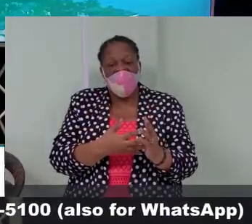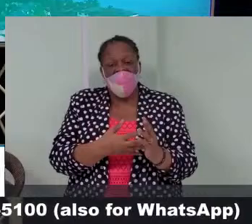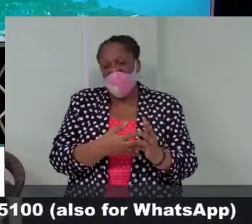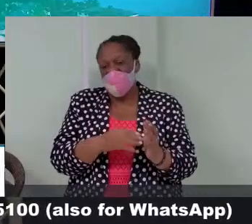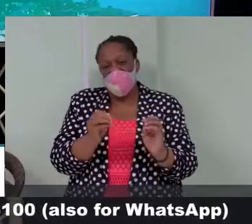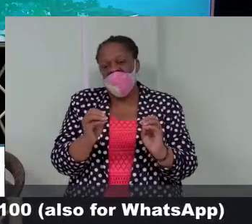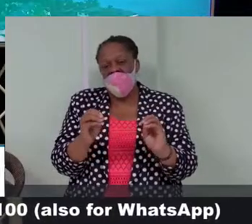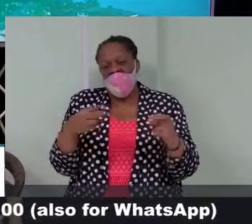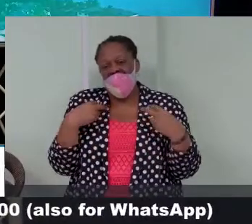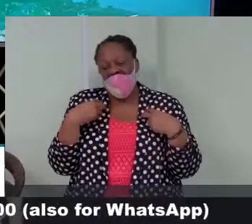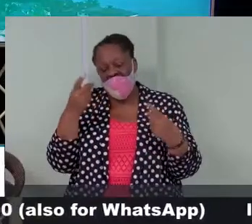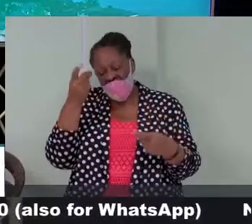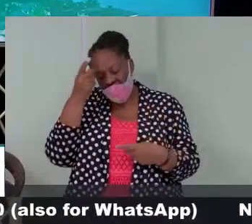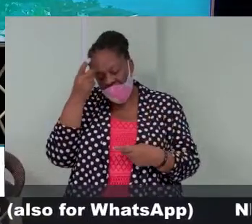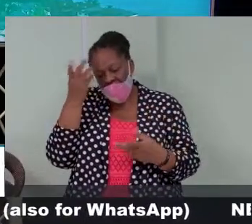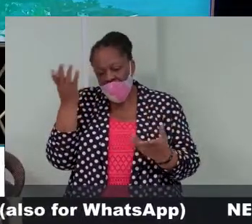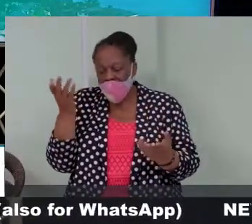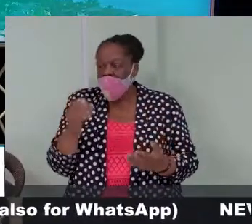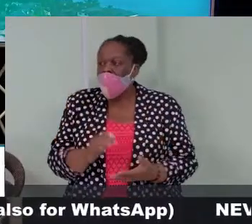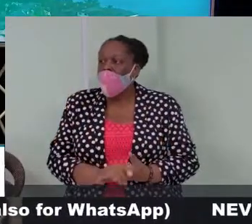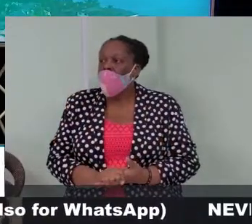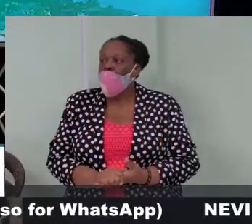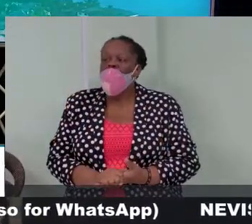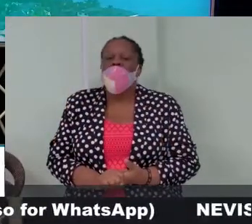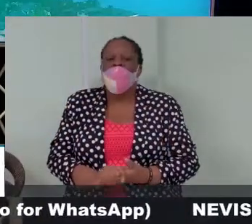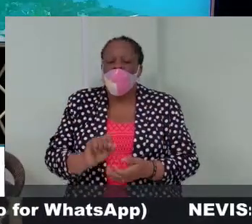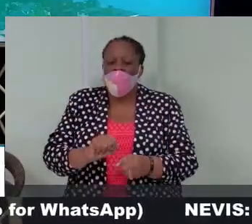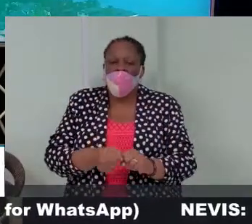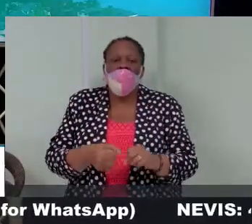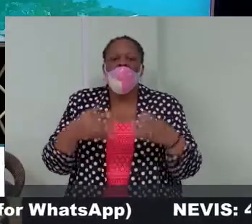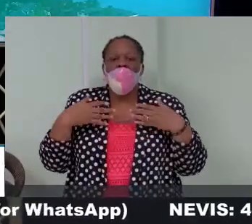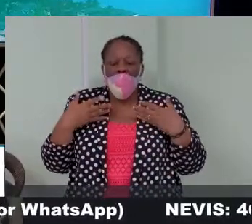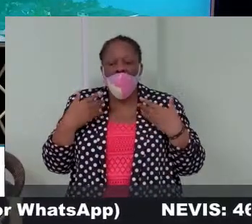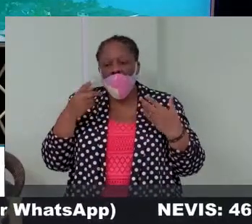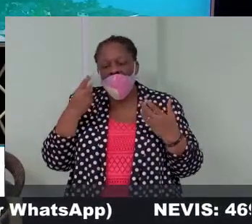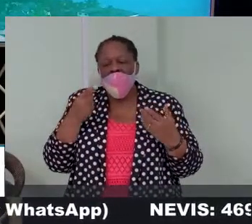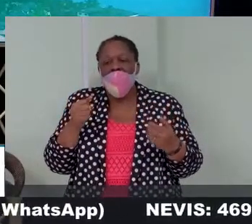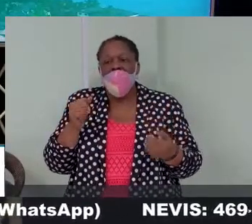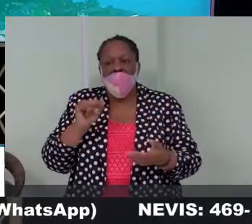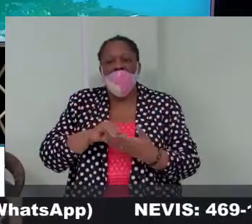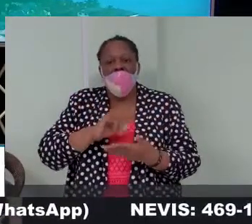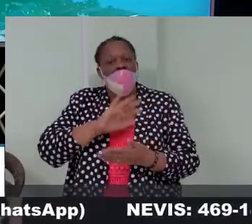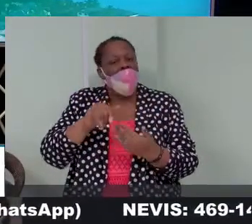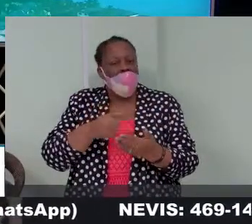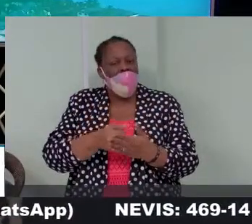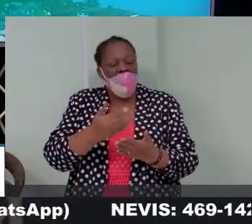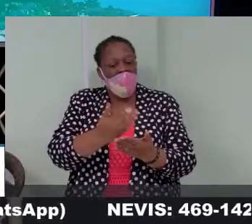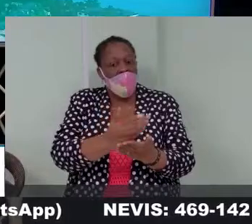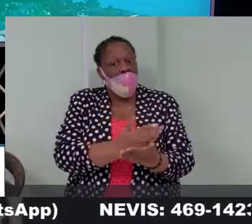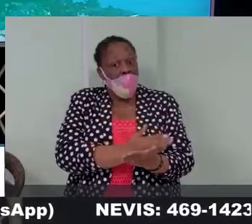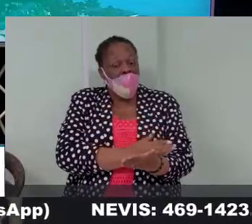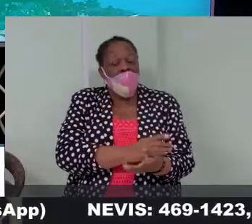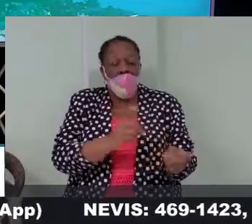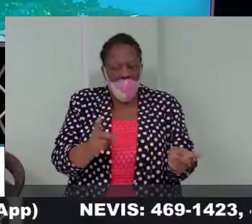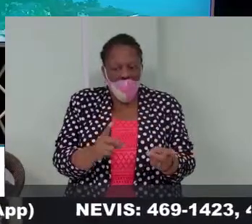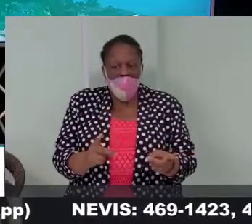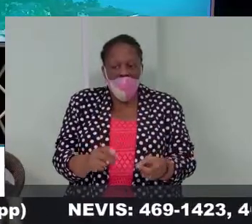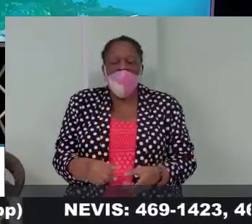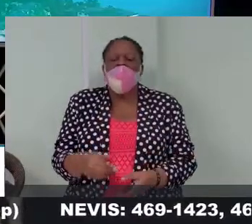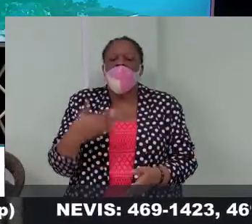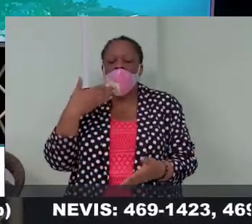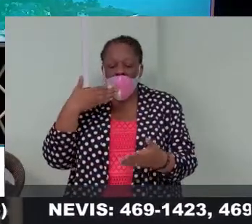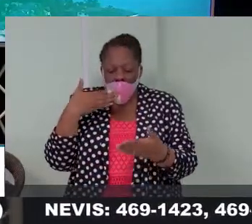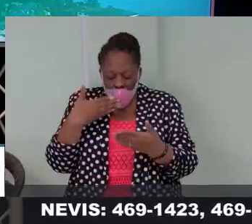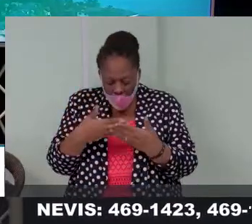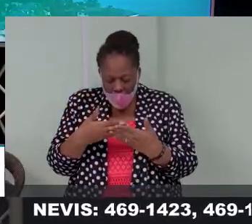objective evidence that our protocols are robust and are working. And so the short answer